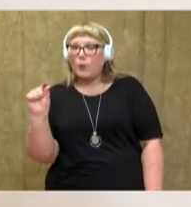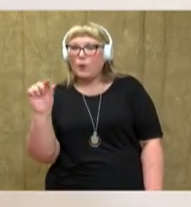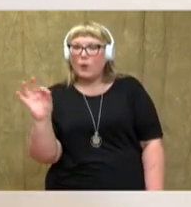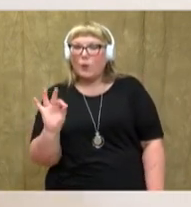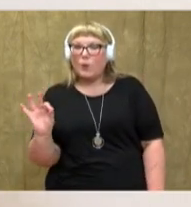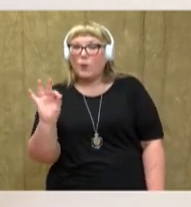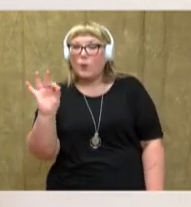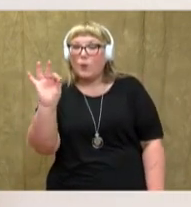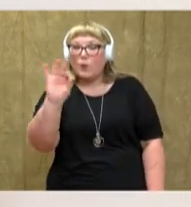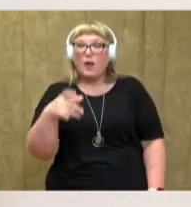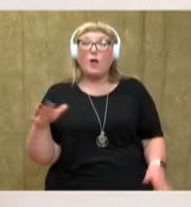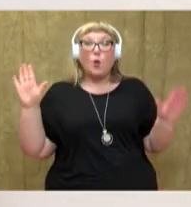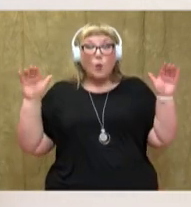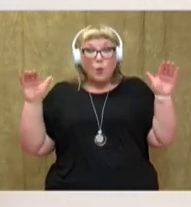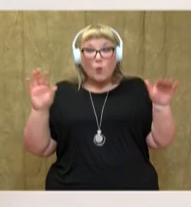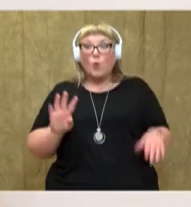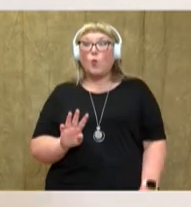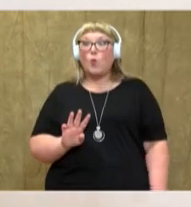Wisp.